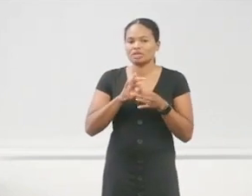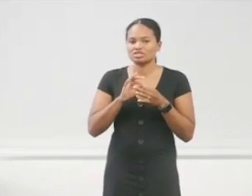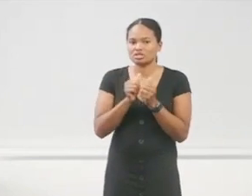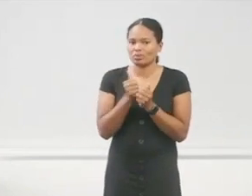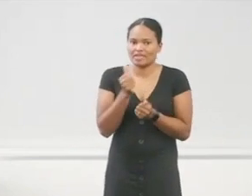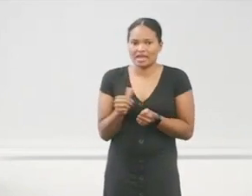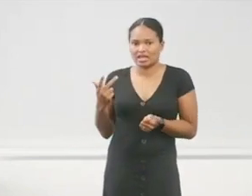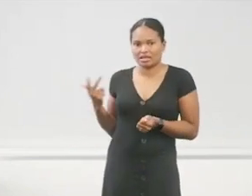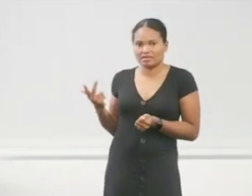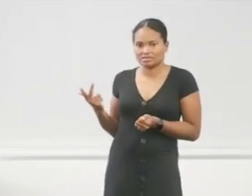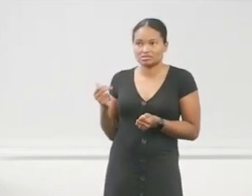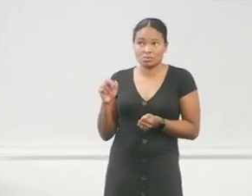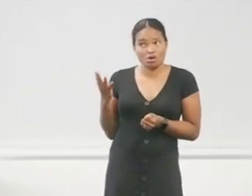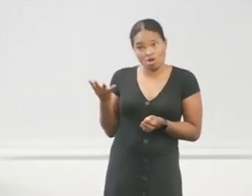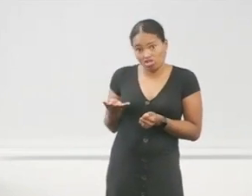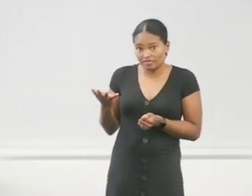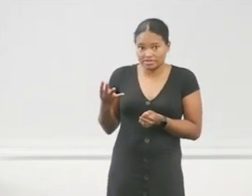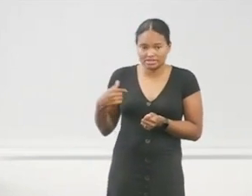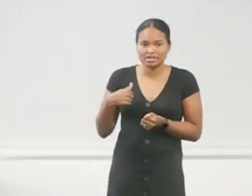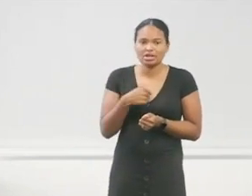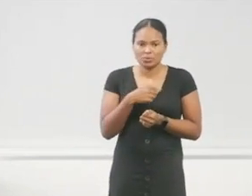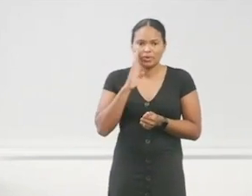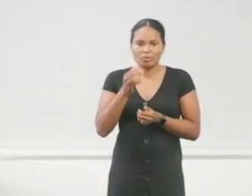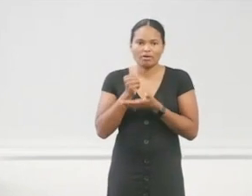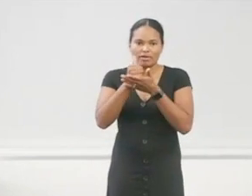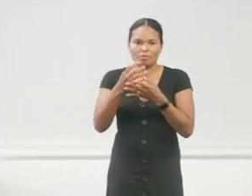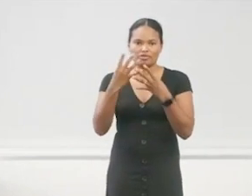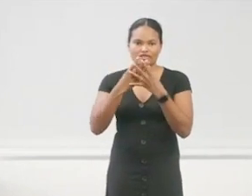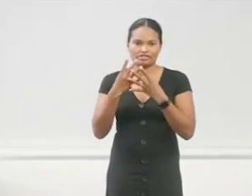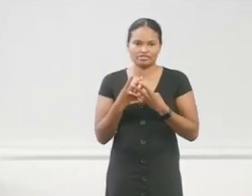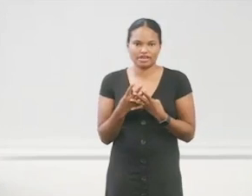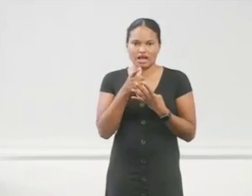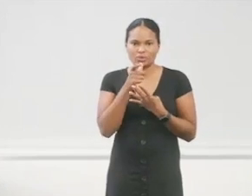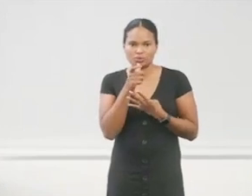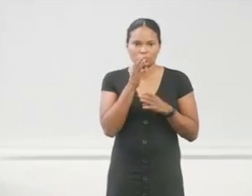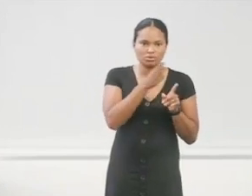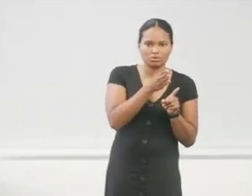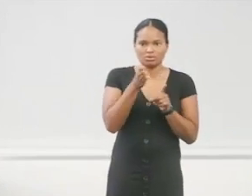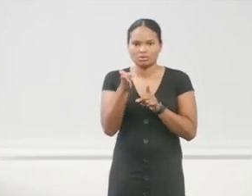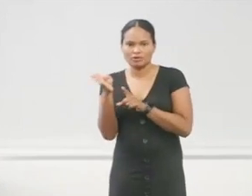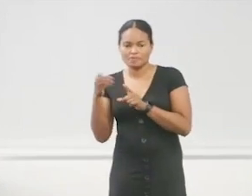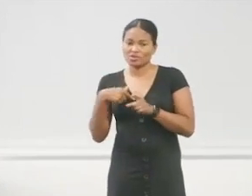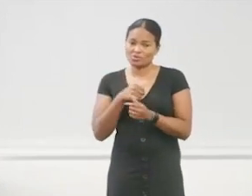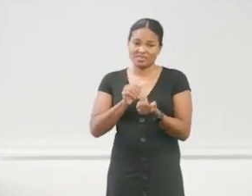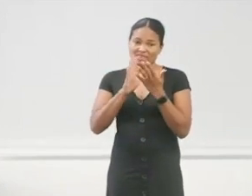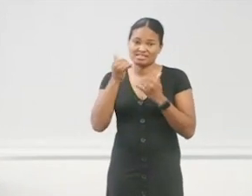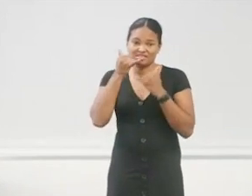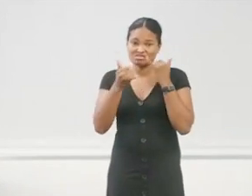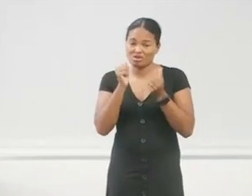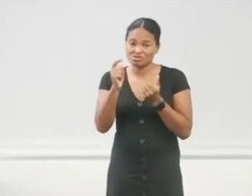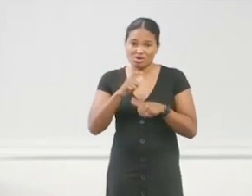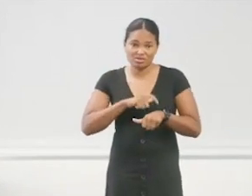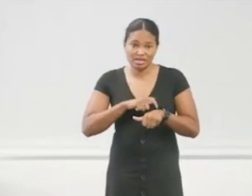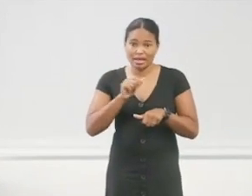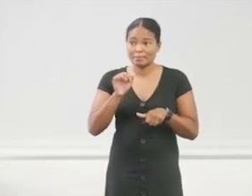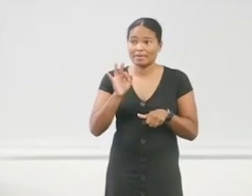us or all of us, and we can help filter that out, because we face these calls all the time. And if I work closely with an agency and